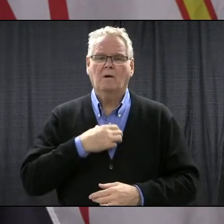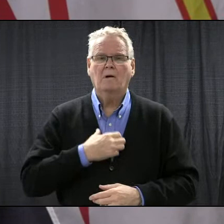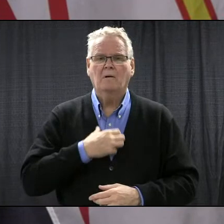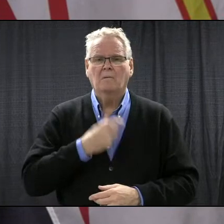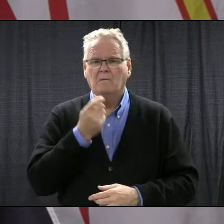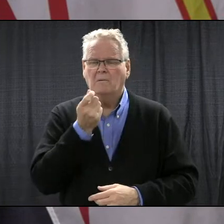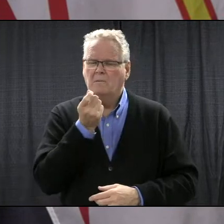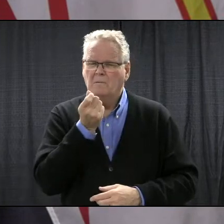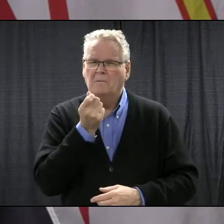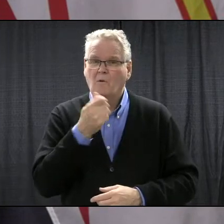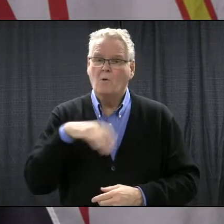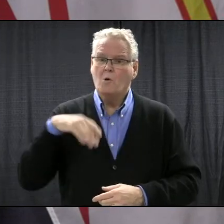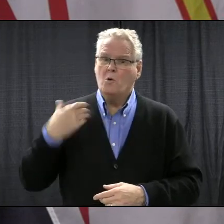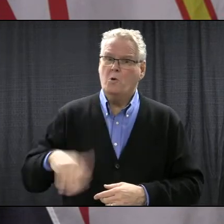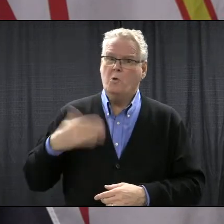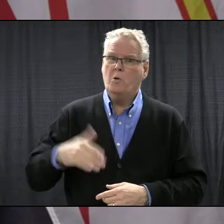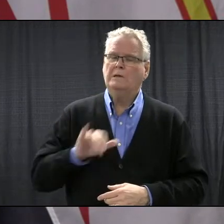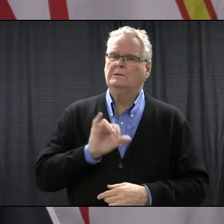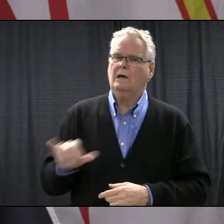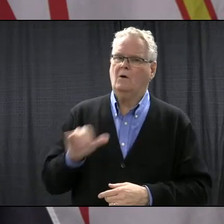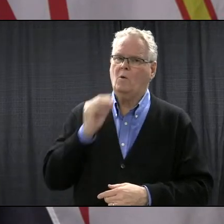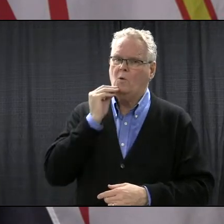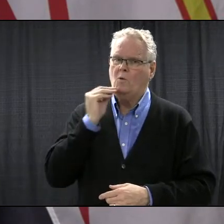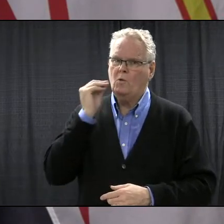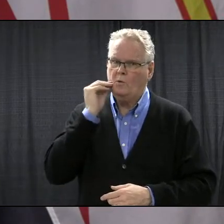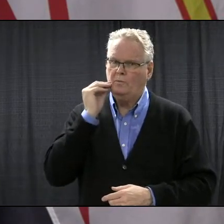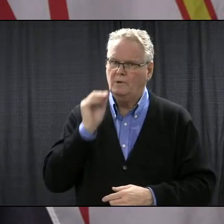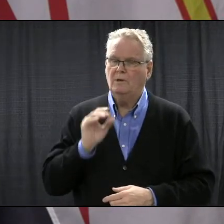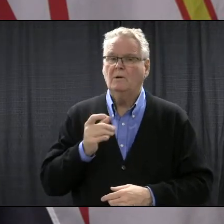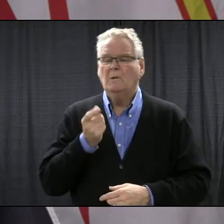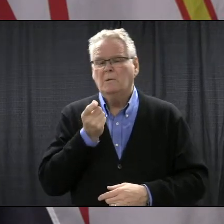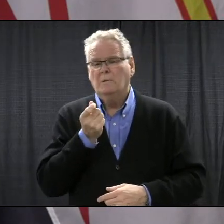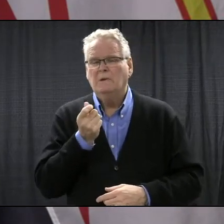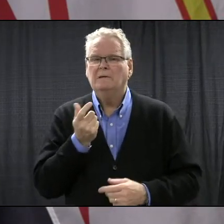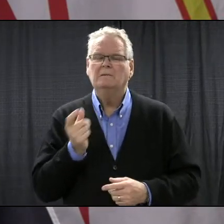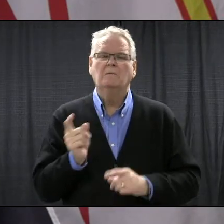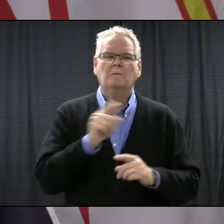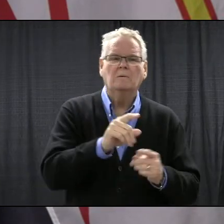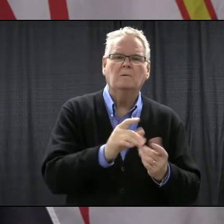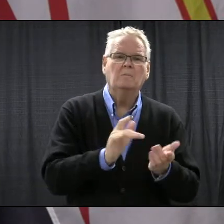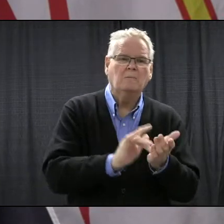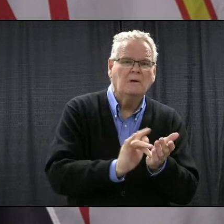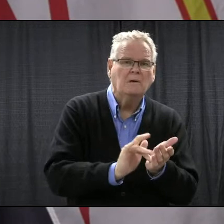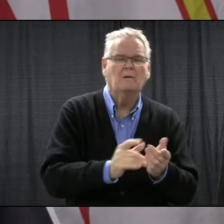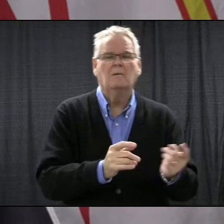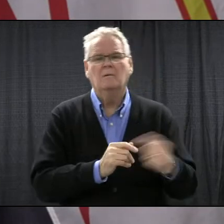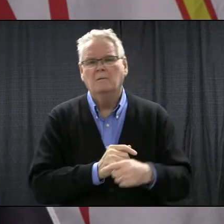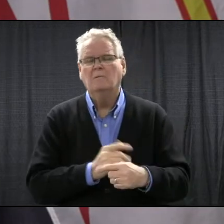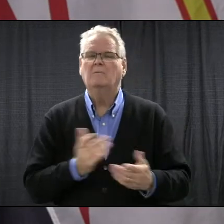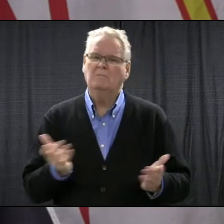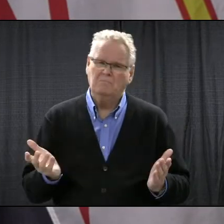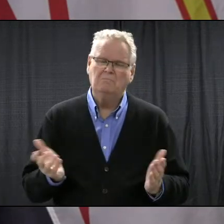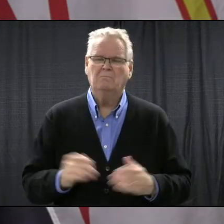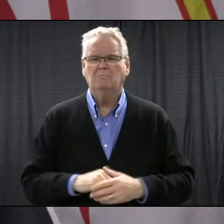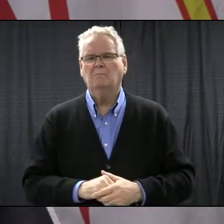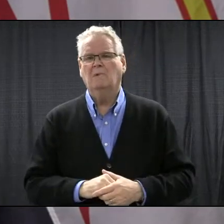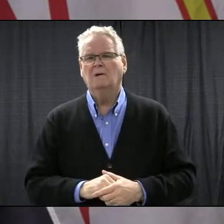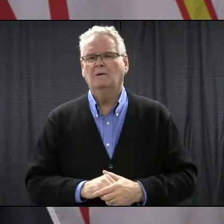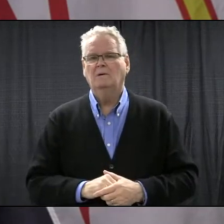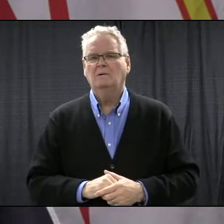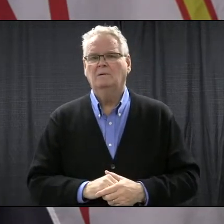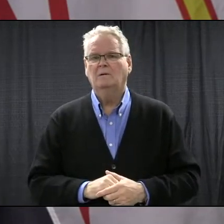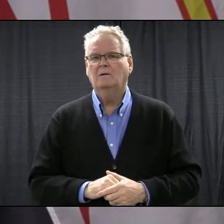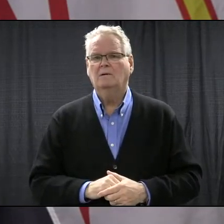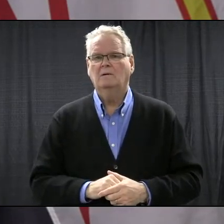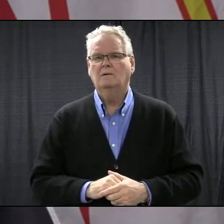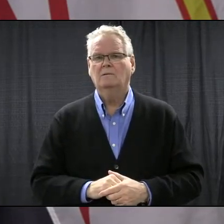so today. We all need to adapt to the new reality we live in and assume that any symptom of COVID could be COVID. So